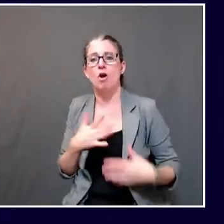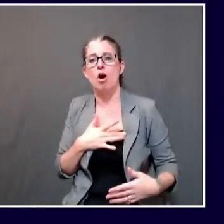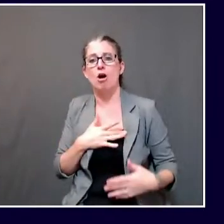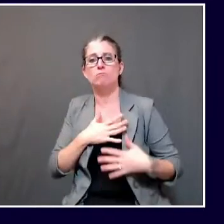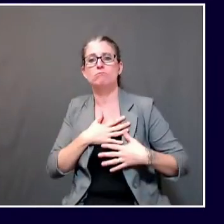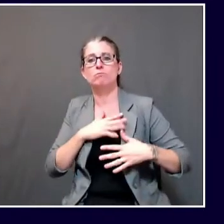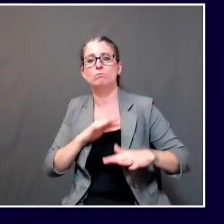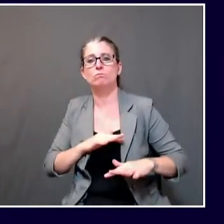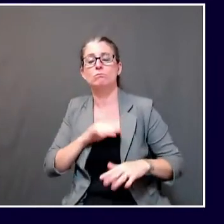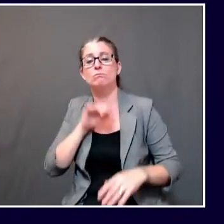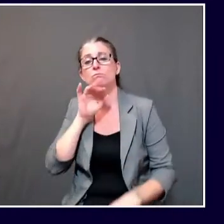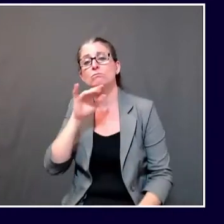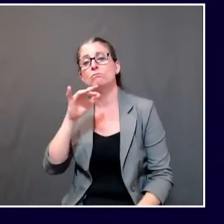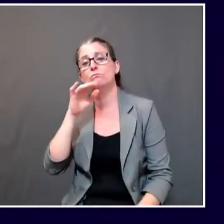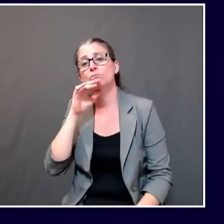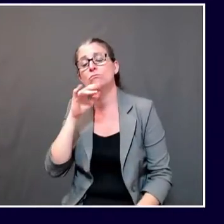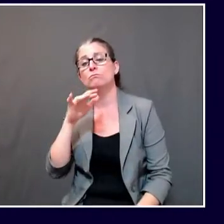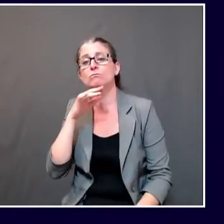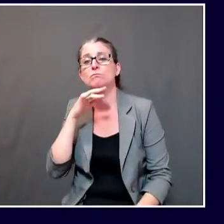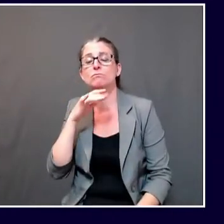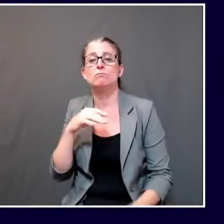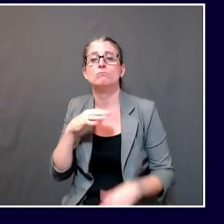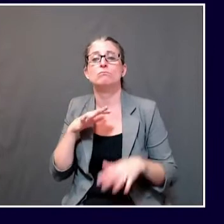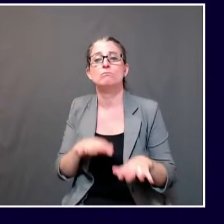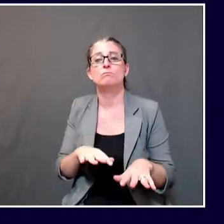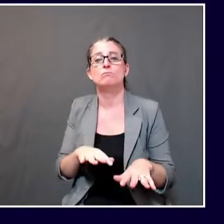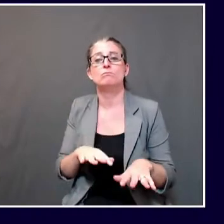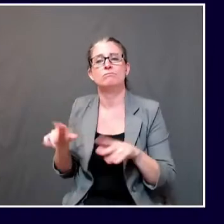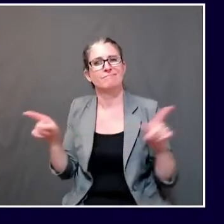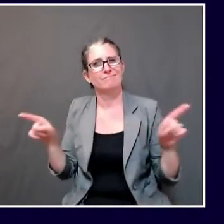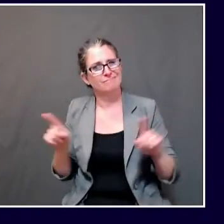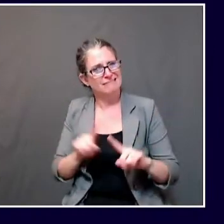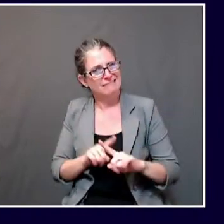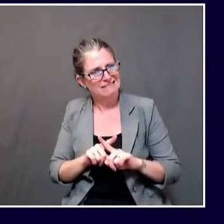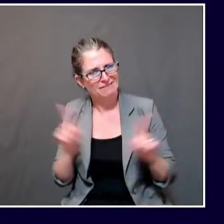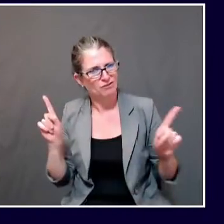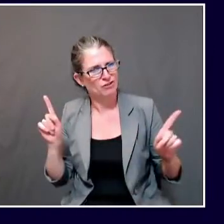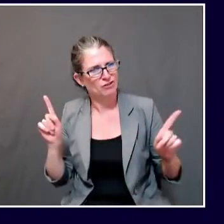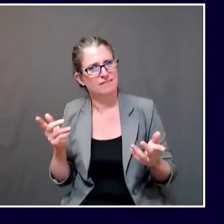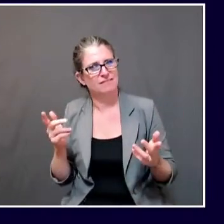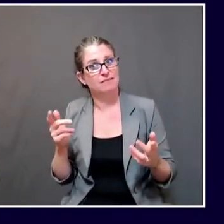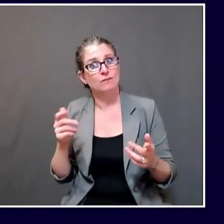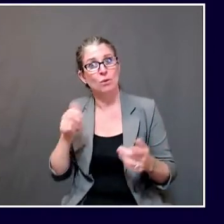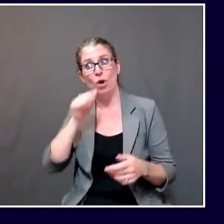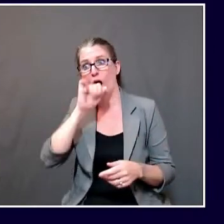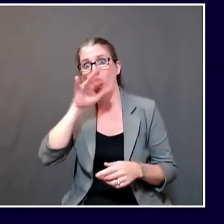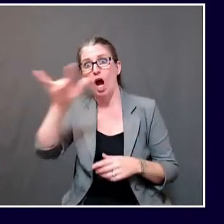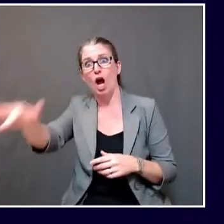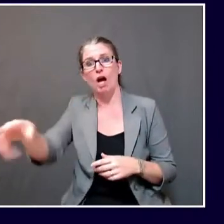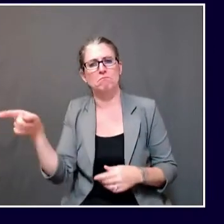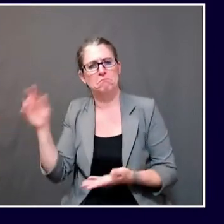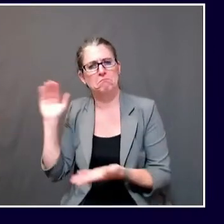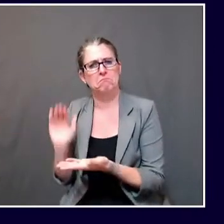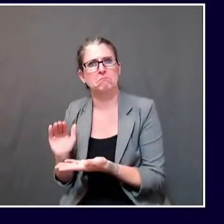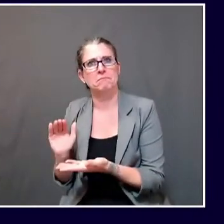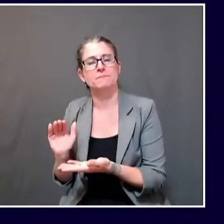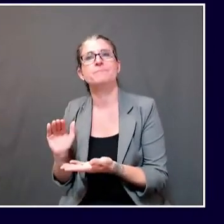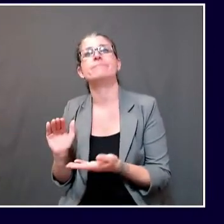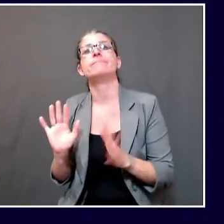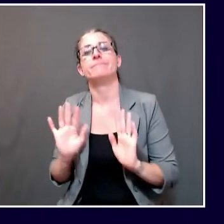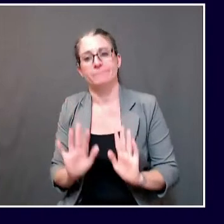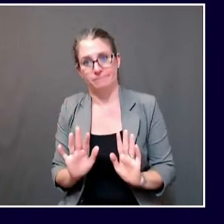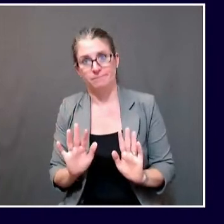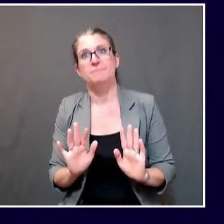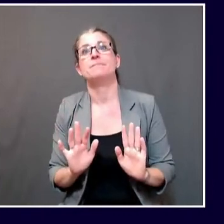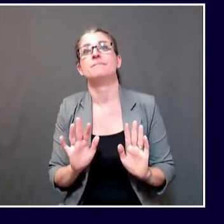But Joe, I think it's simultaneously important to remember that like has to be compared with like. So as we kind of continue to